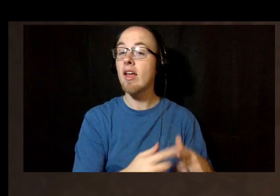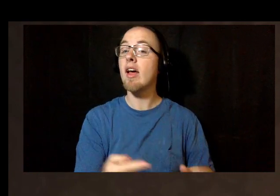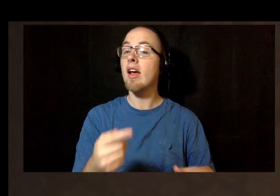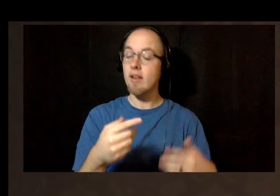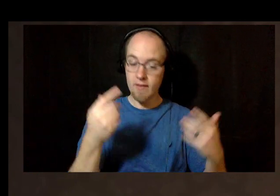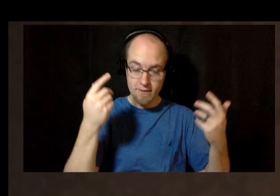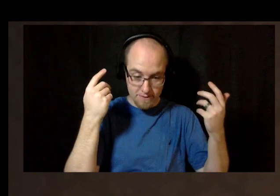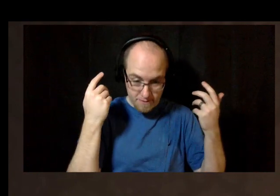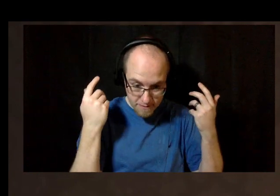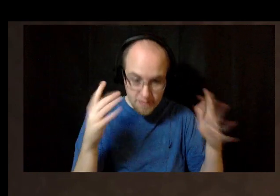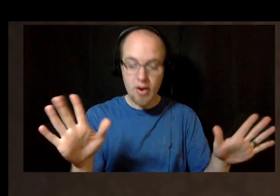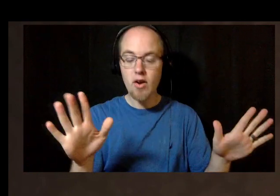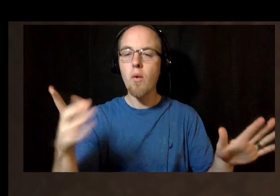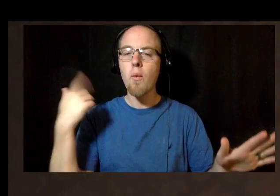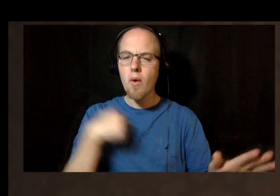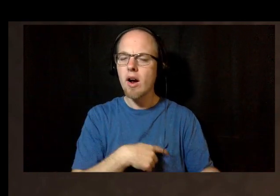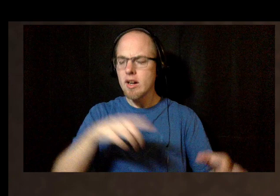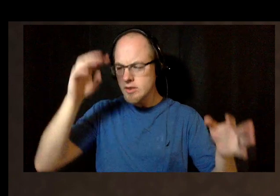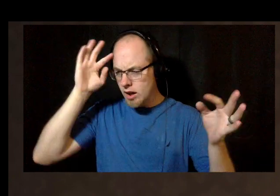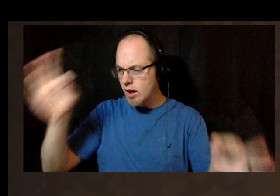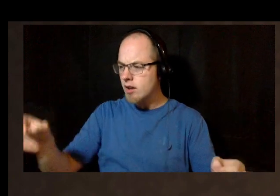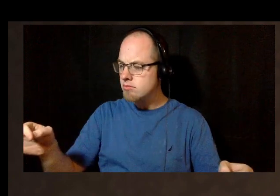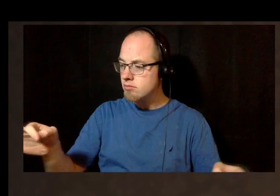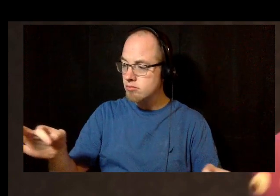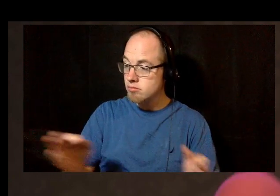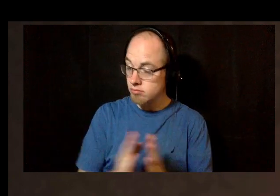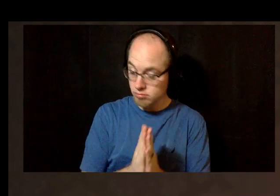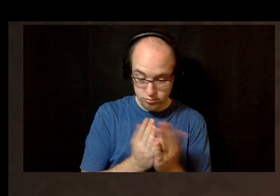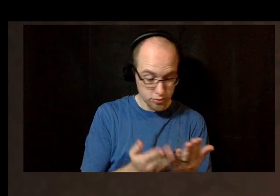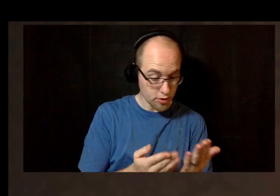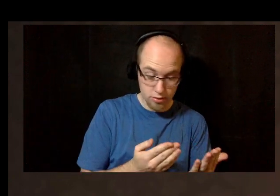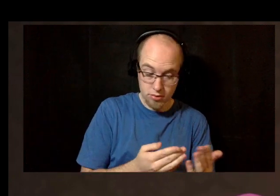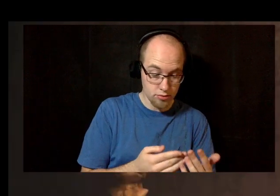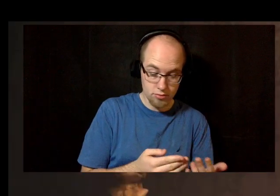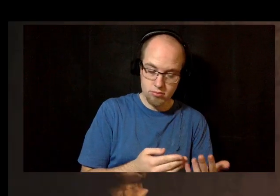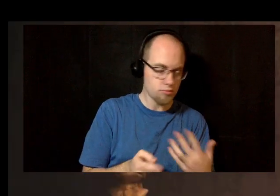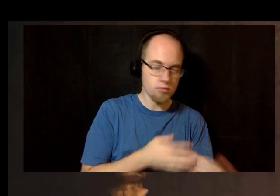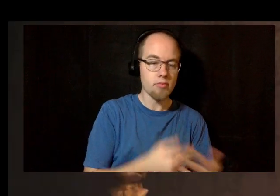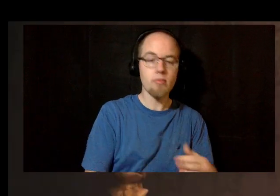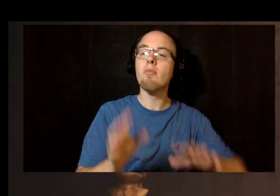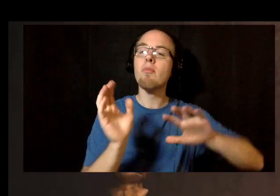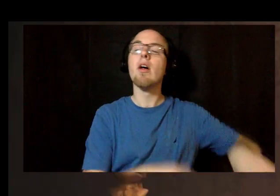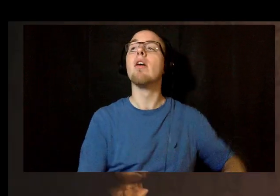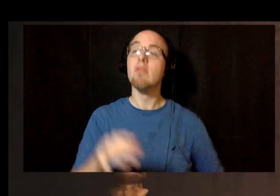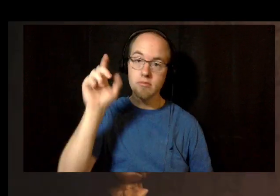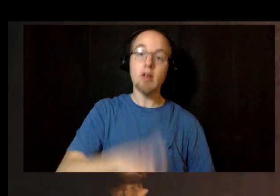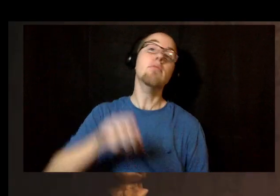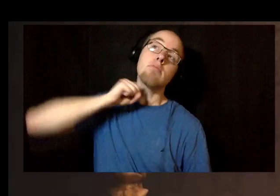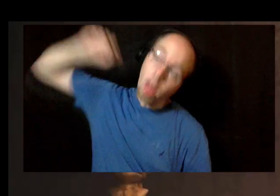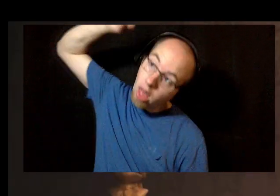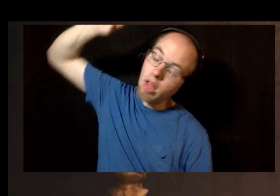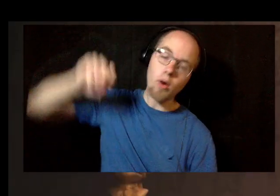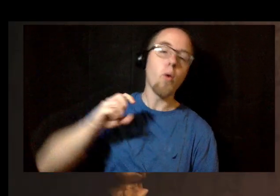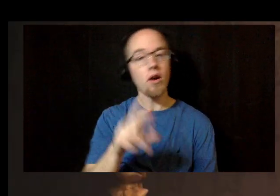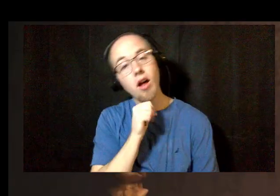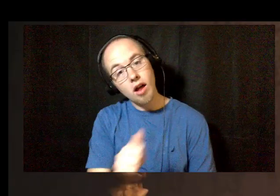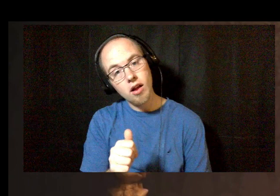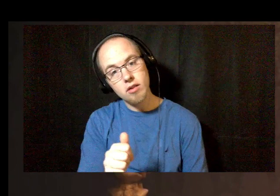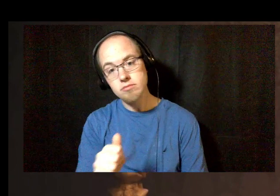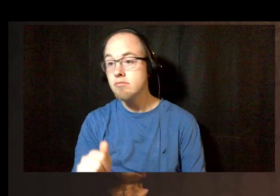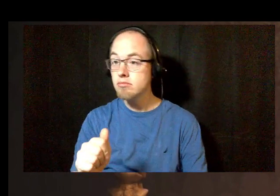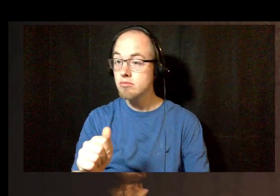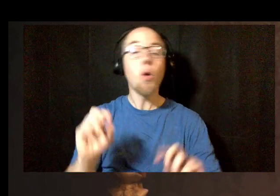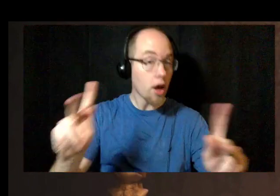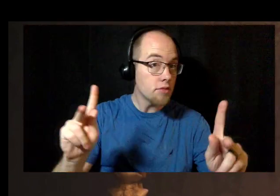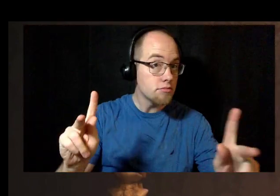all collectively decide whether or not I should kill myself. Okay?